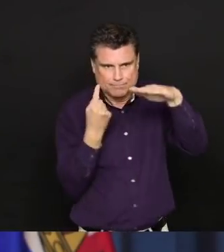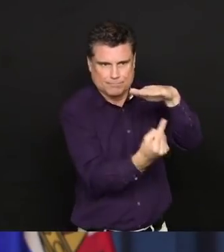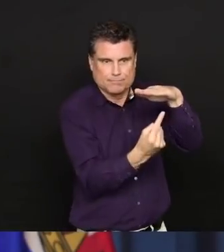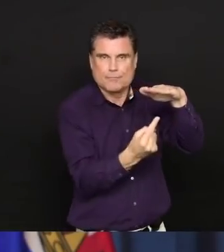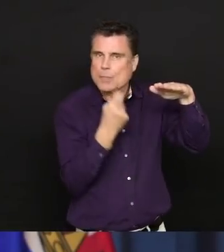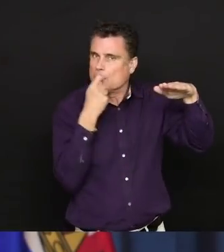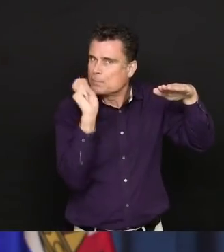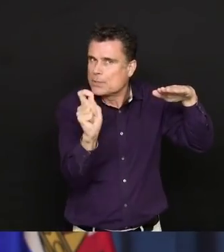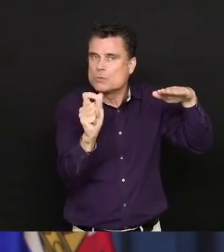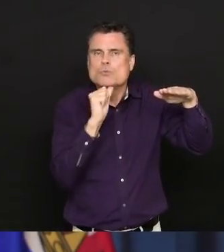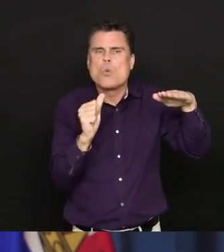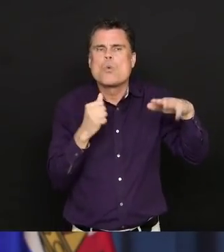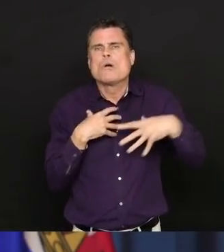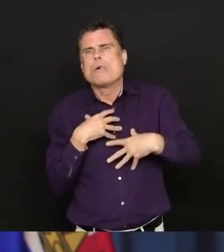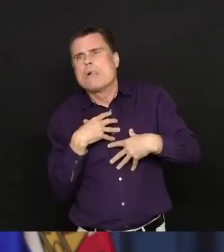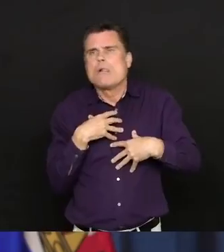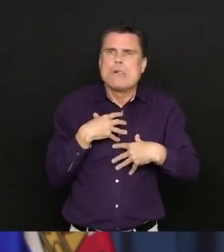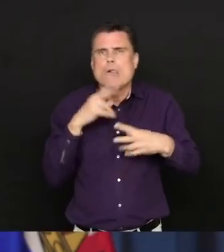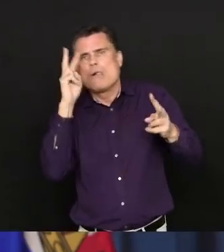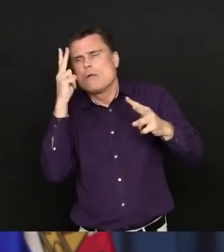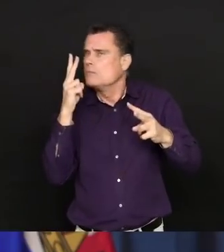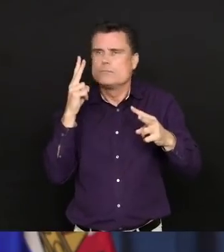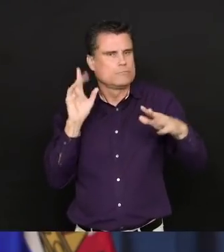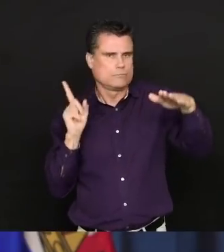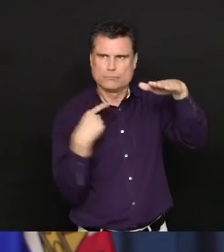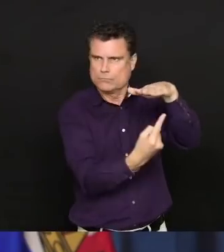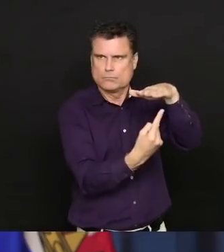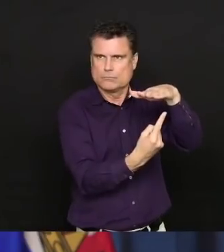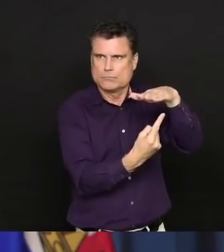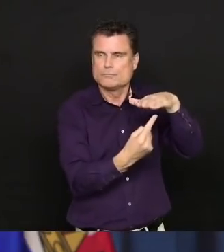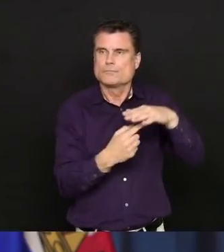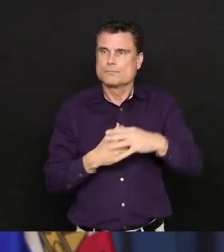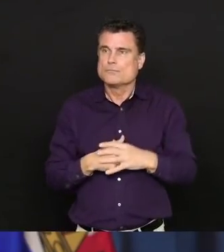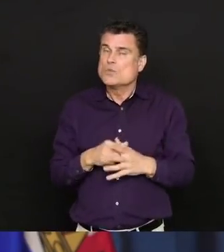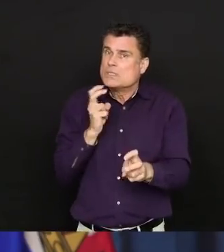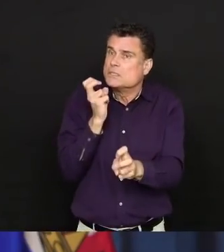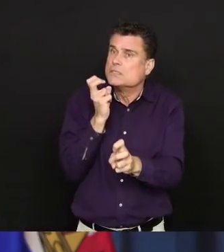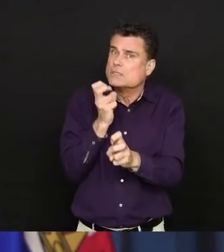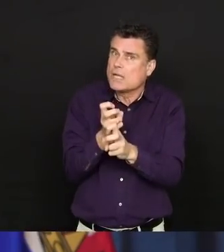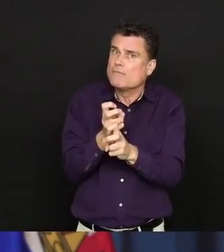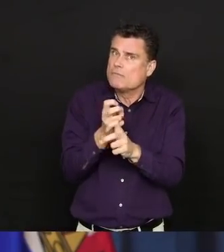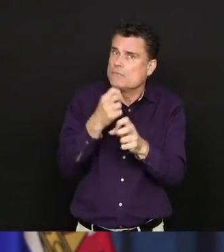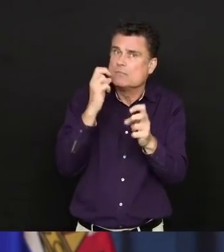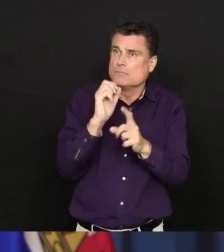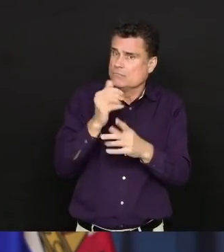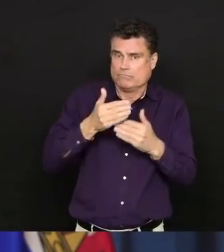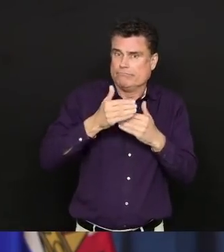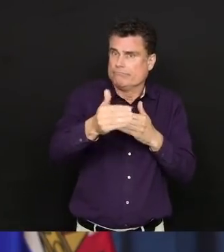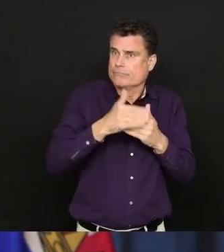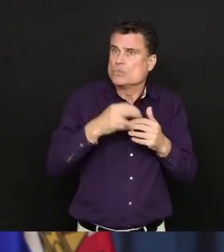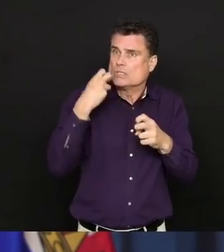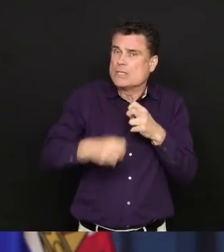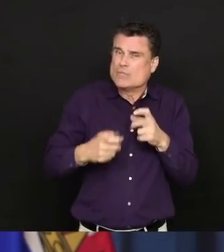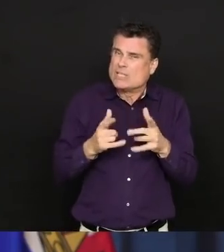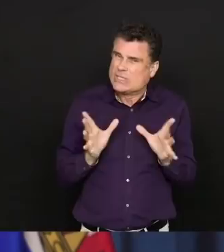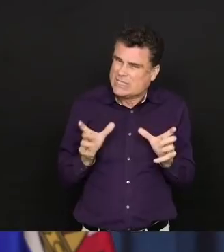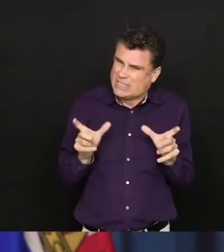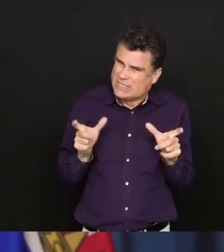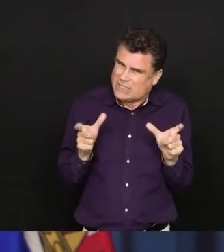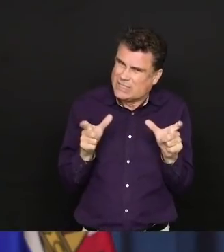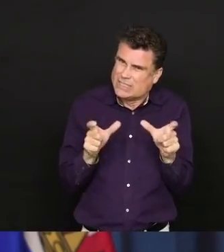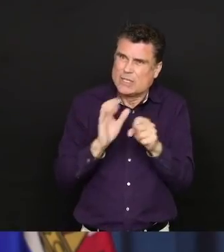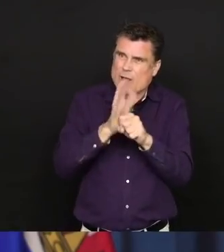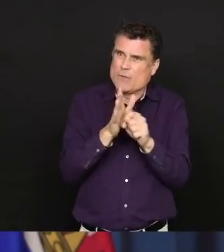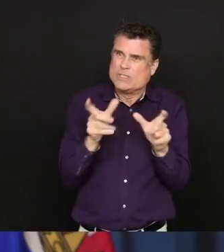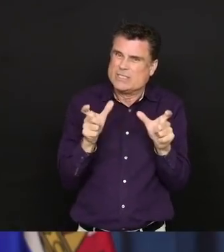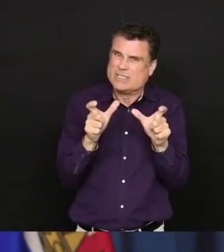a fundamentally difficult situation that everyone in British Columbia is involved in and have our success undermined because we didn't take the proper